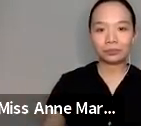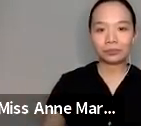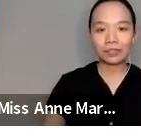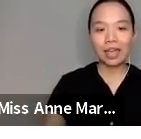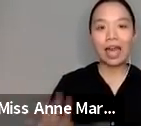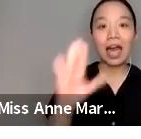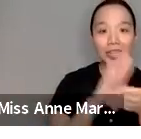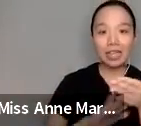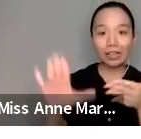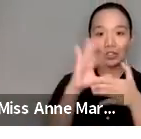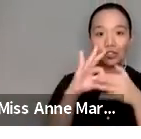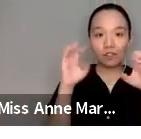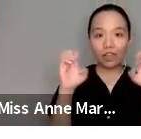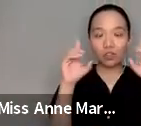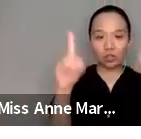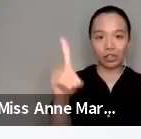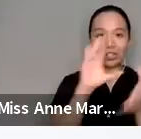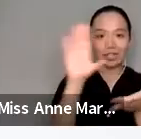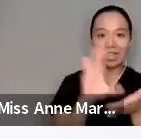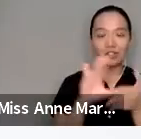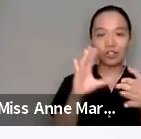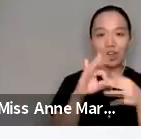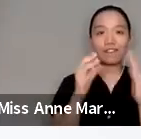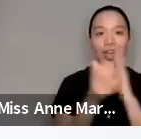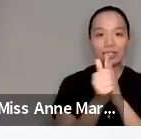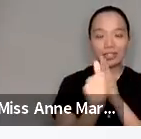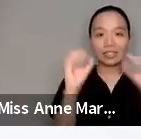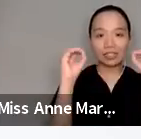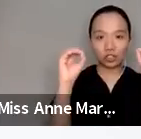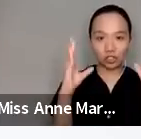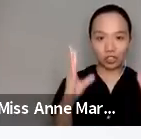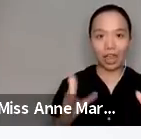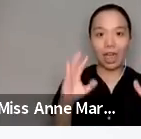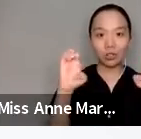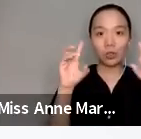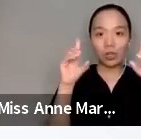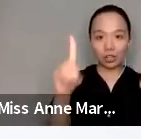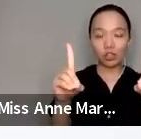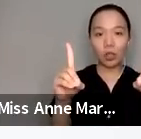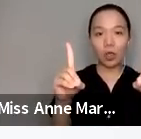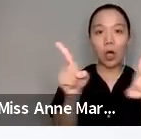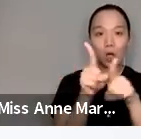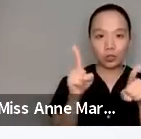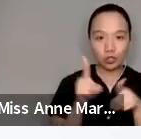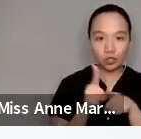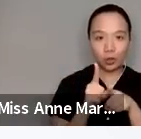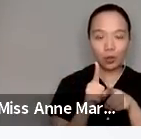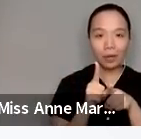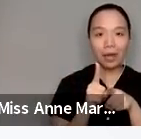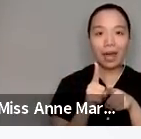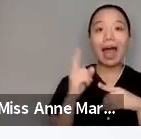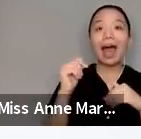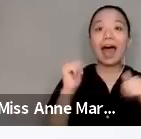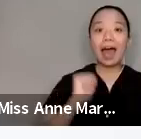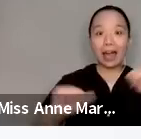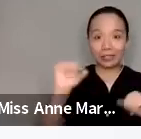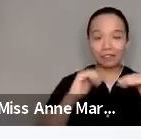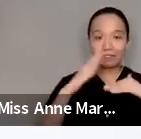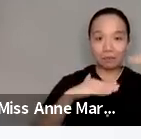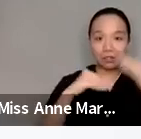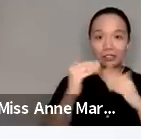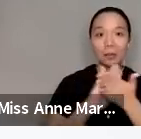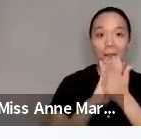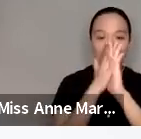The College of Education, as a center of excellence in teacher education, is also an active builder of the bridge of